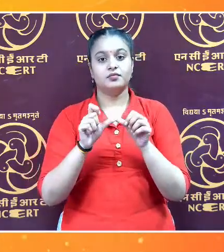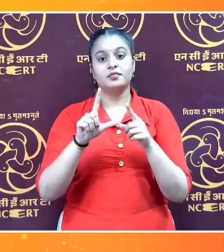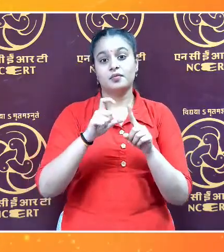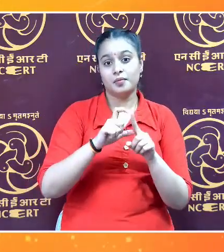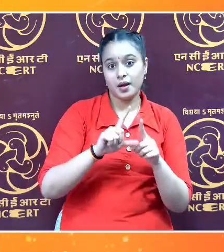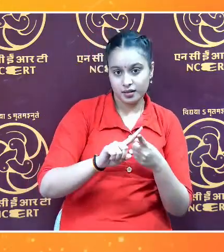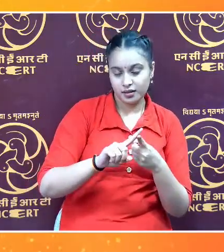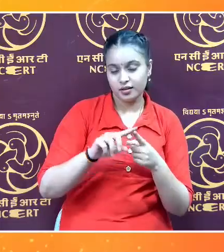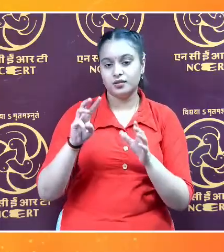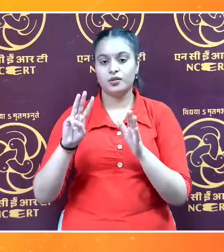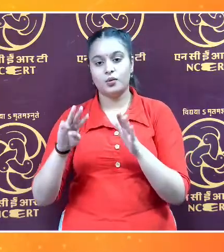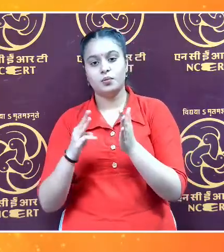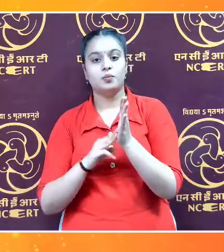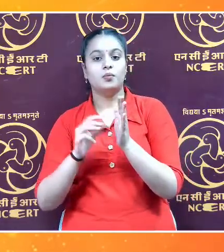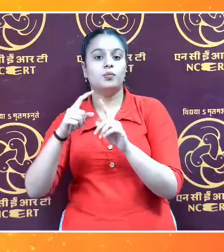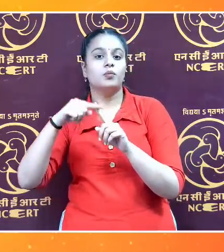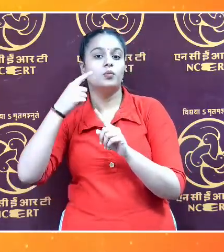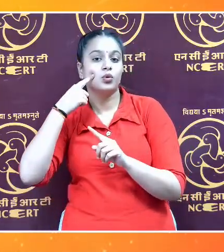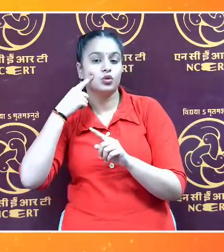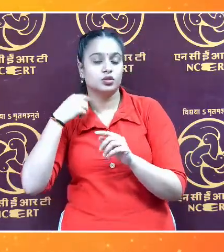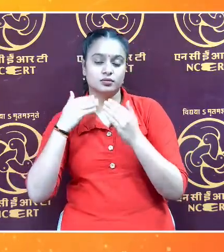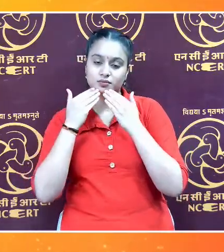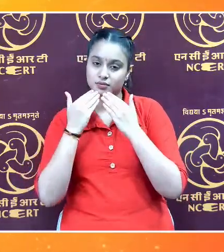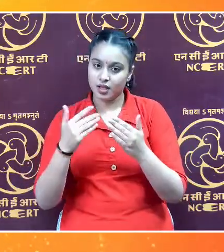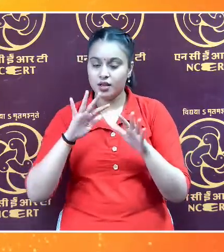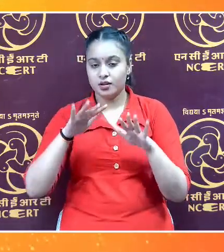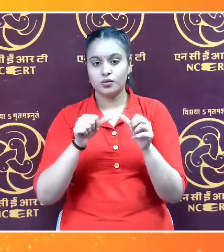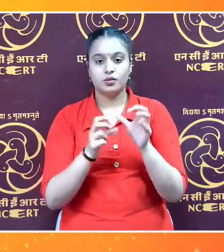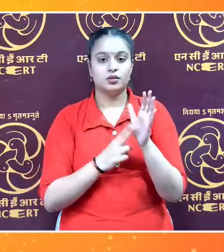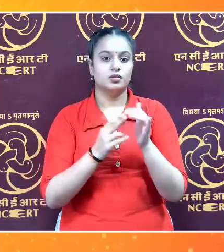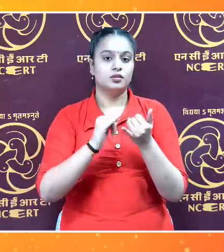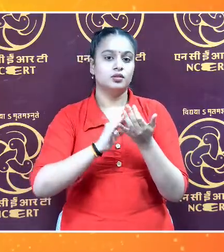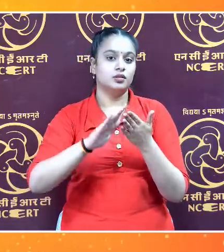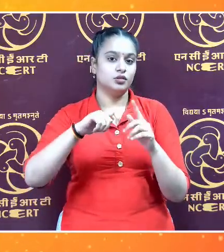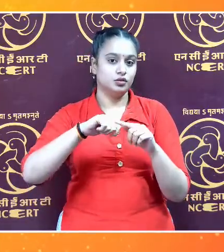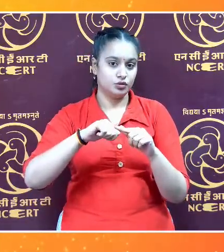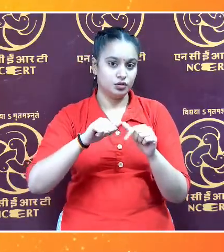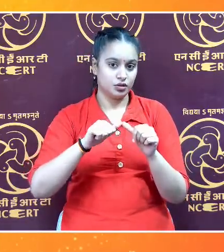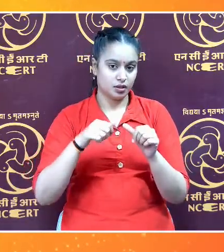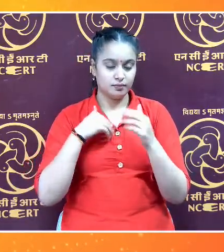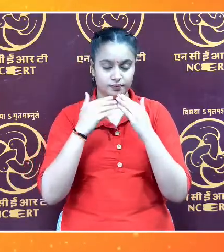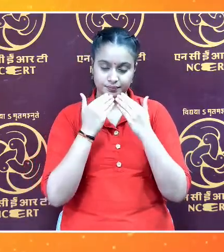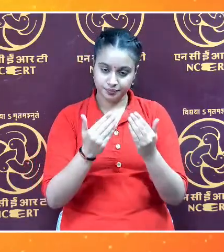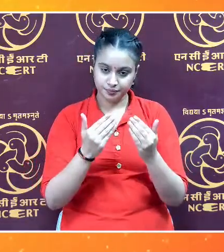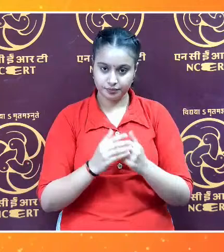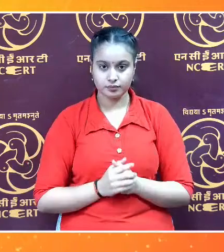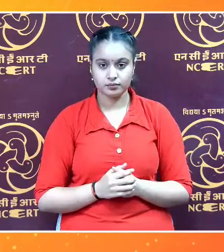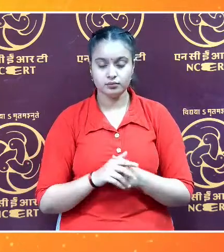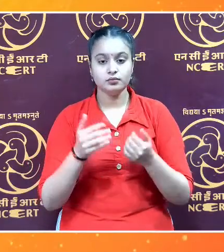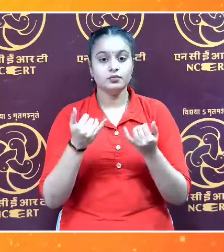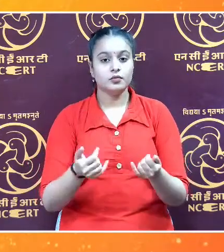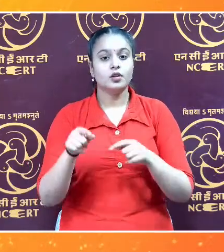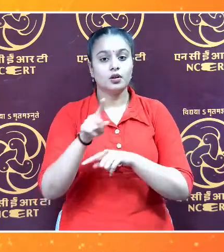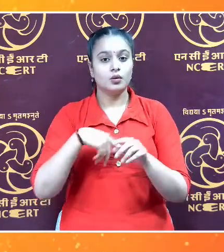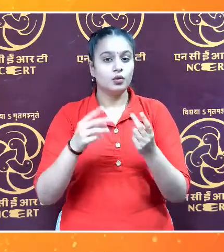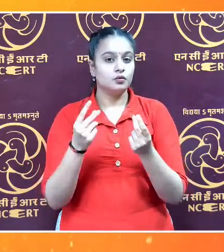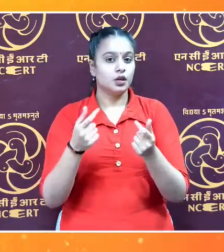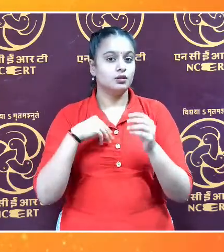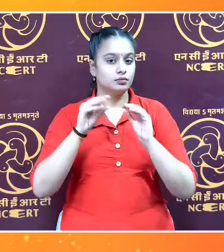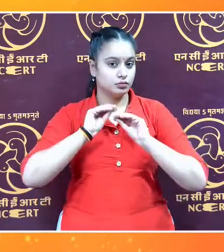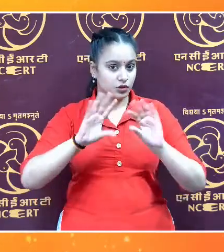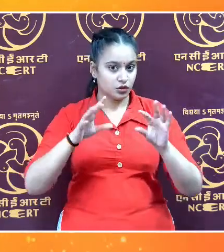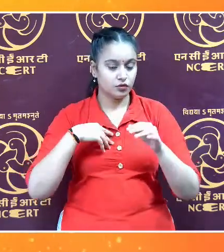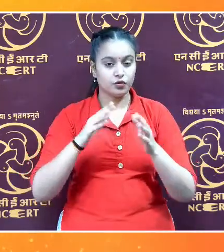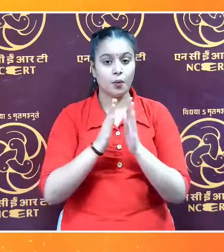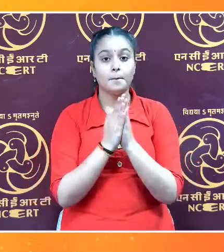for being part of the session. And also I would like to thank Anushka for her contribution. Thank you so much. And now viewers, let me give you a quick update regarding